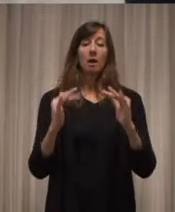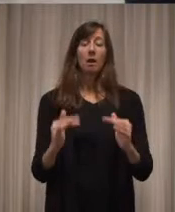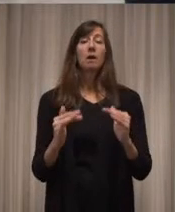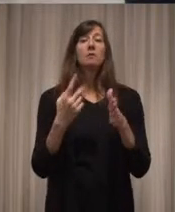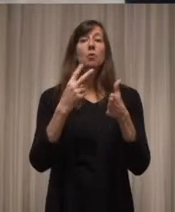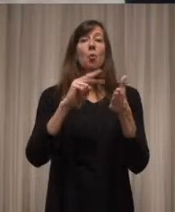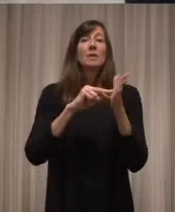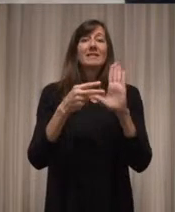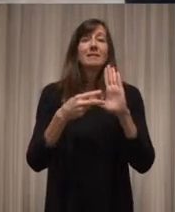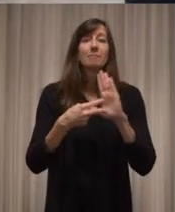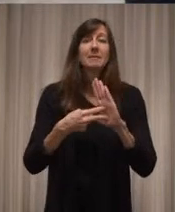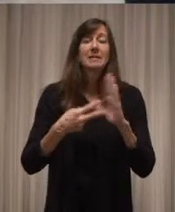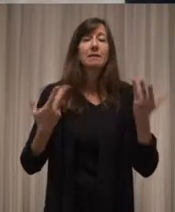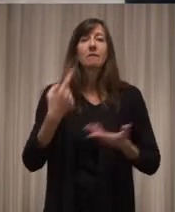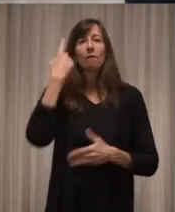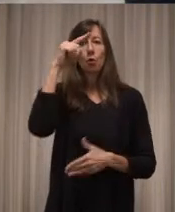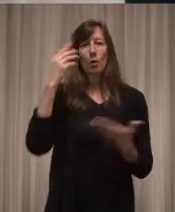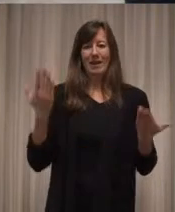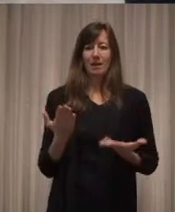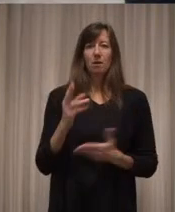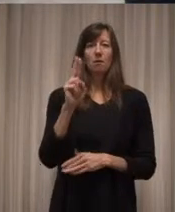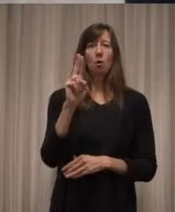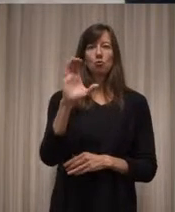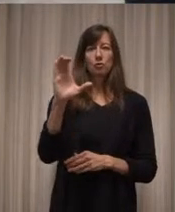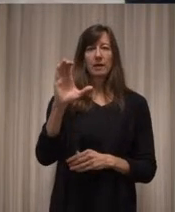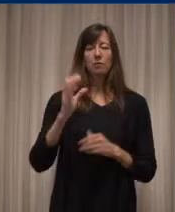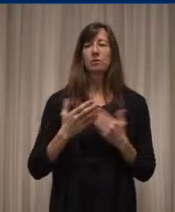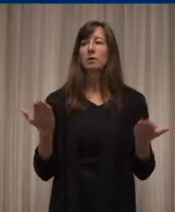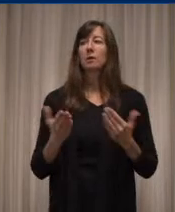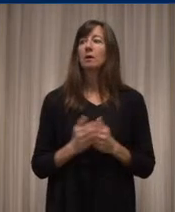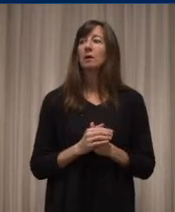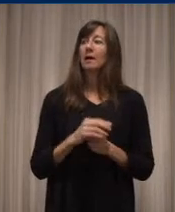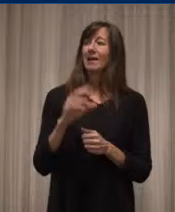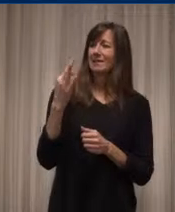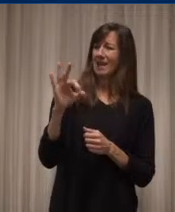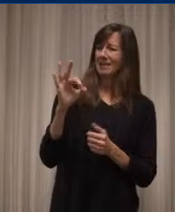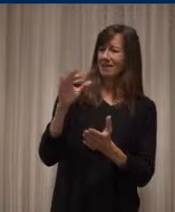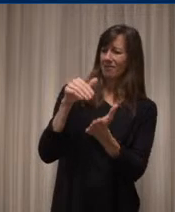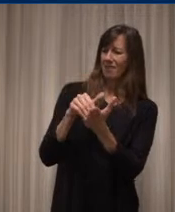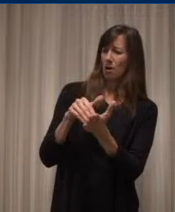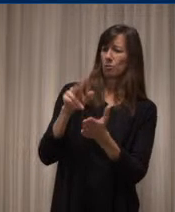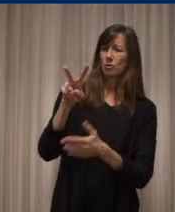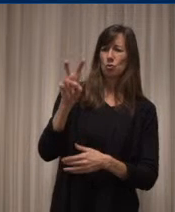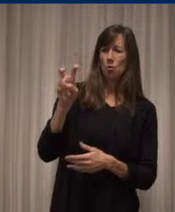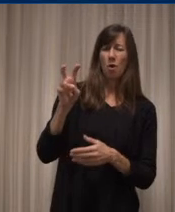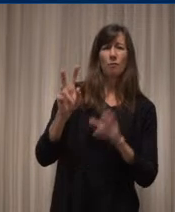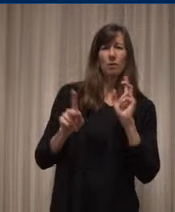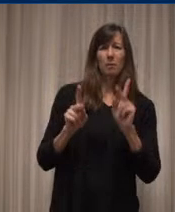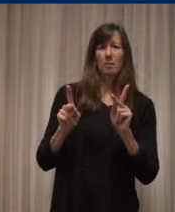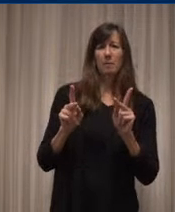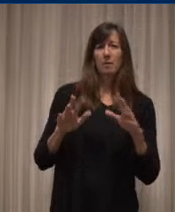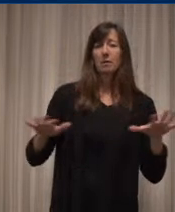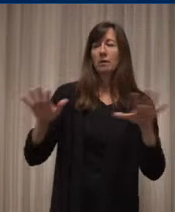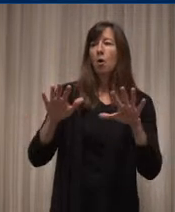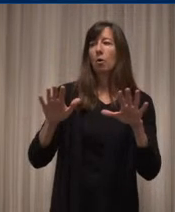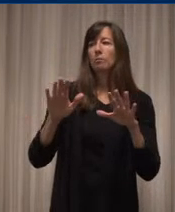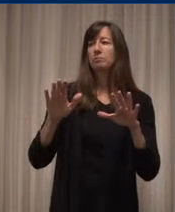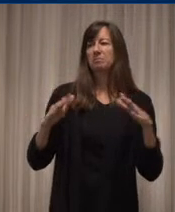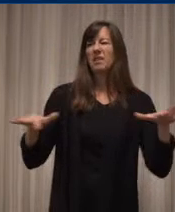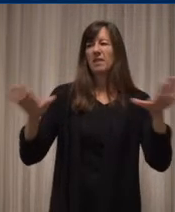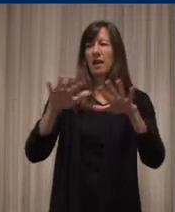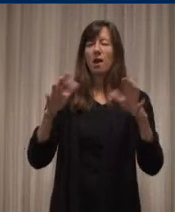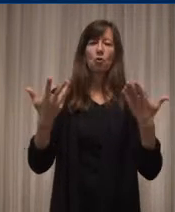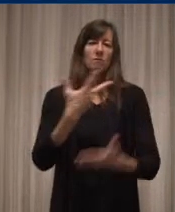what does that mean for us? 19,200 in the region, but that region includes 7 counties